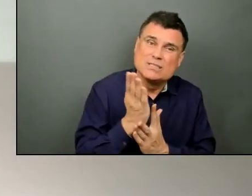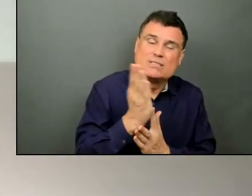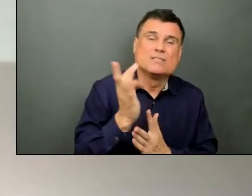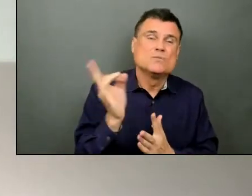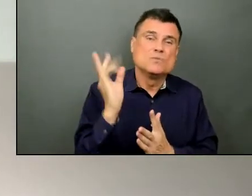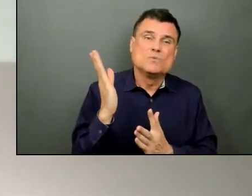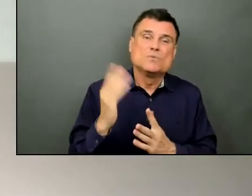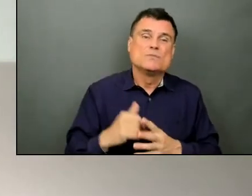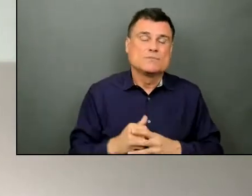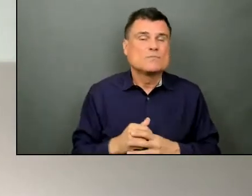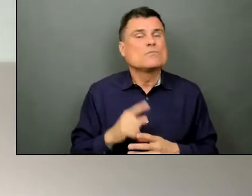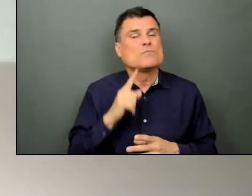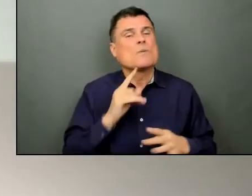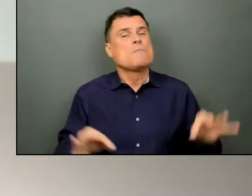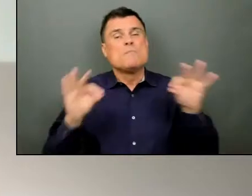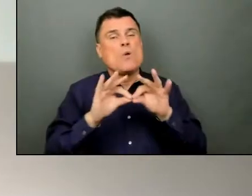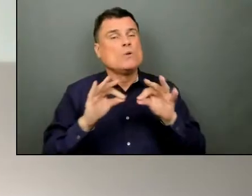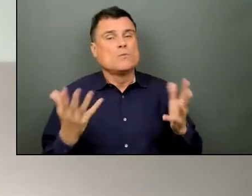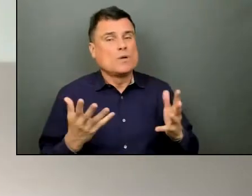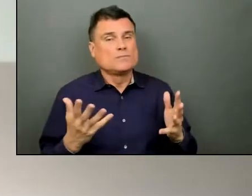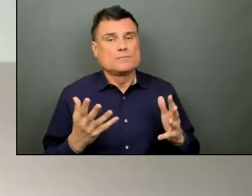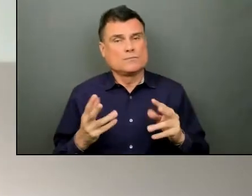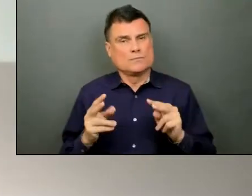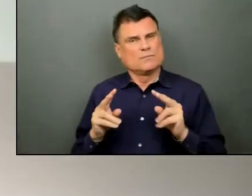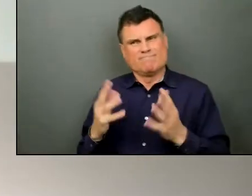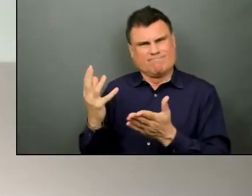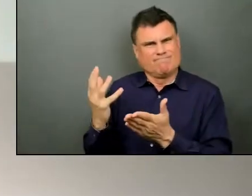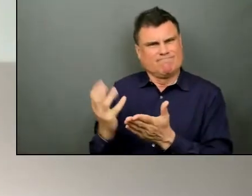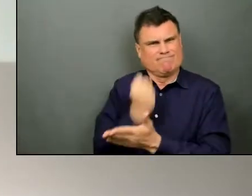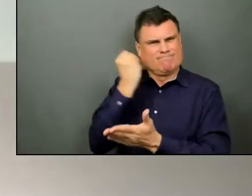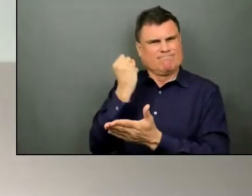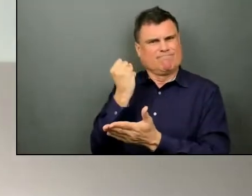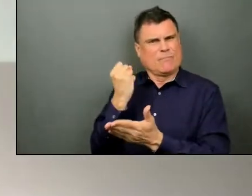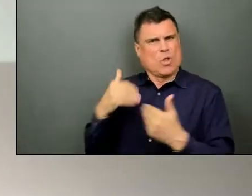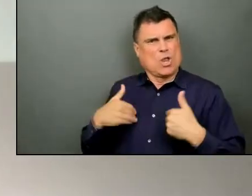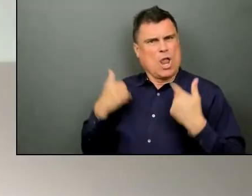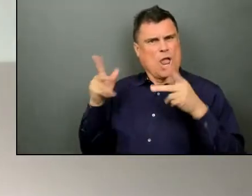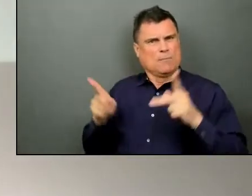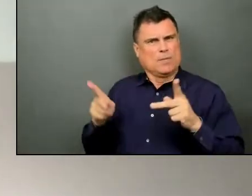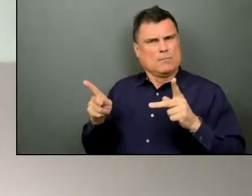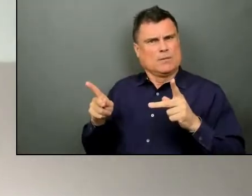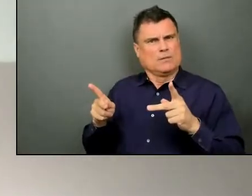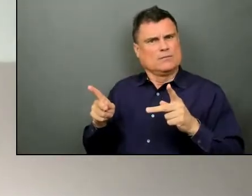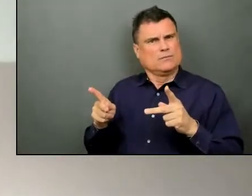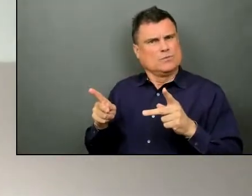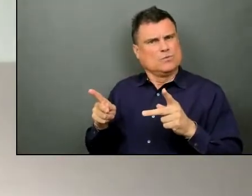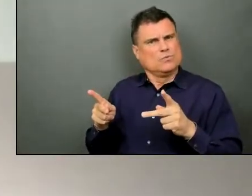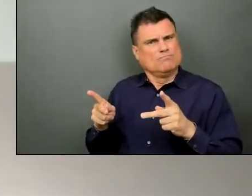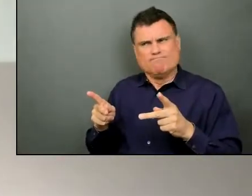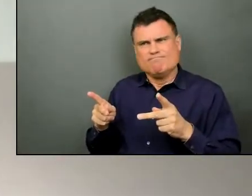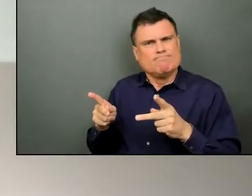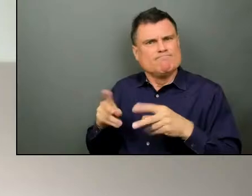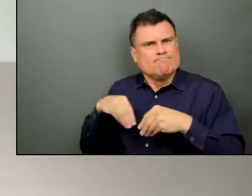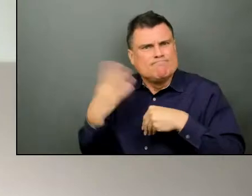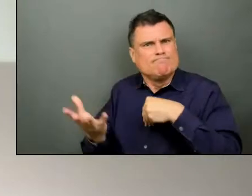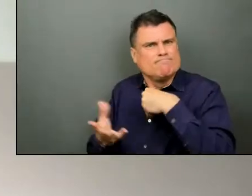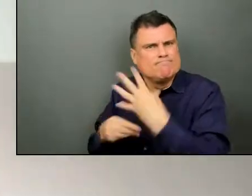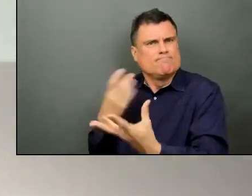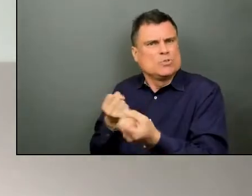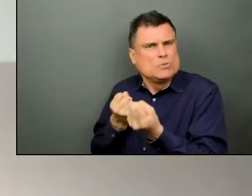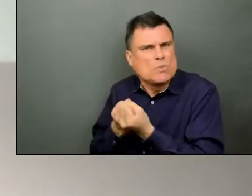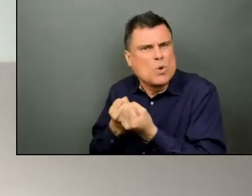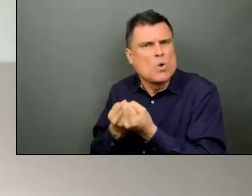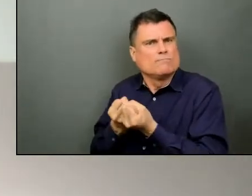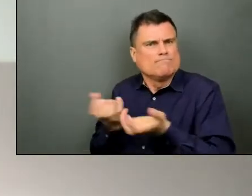people stay connected and to access those services that they would normally access in person. To access those virtually.